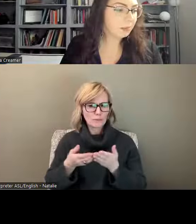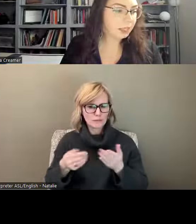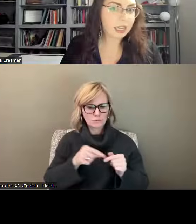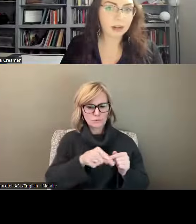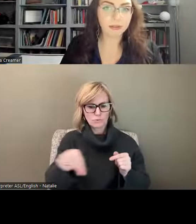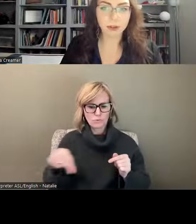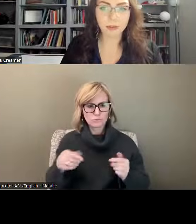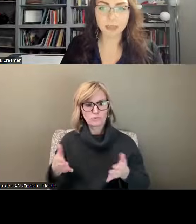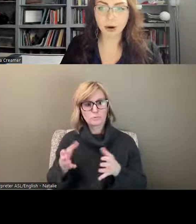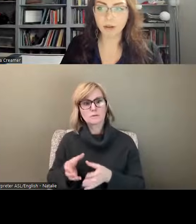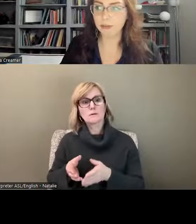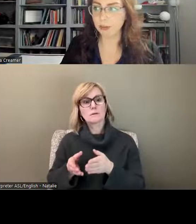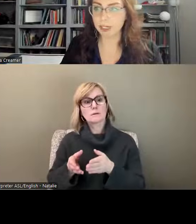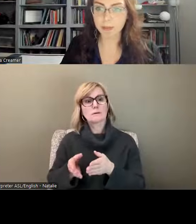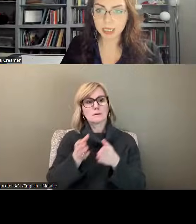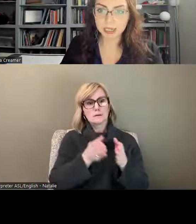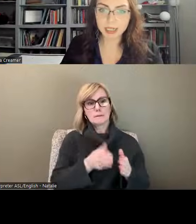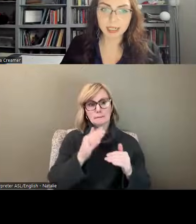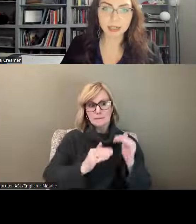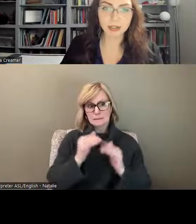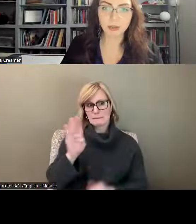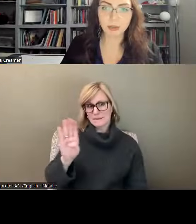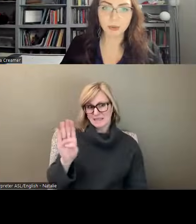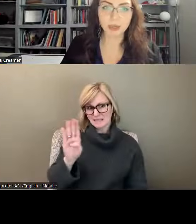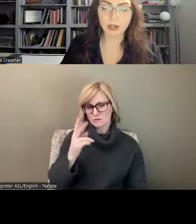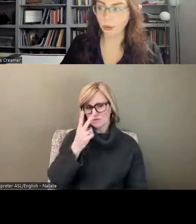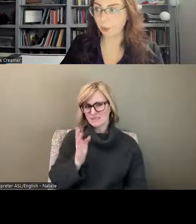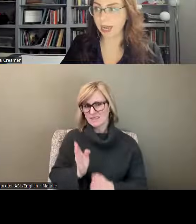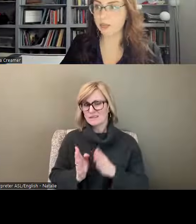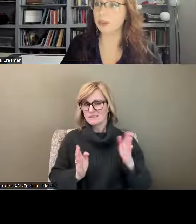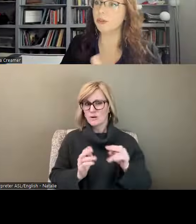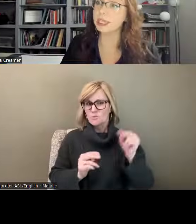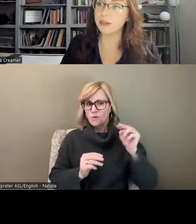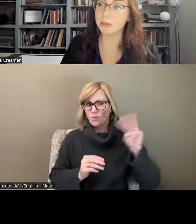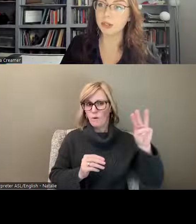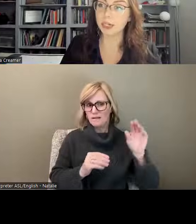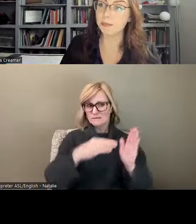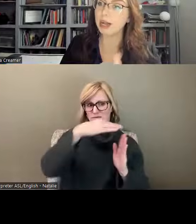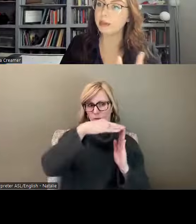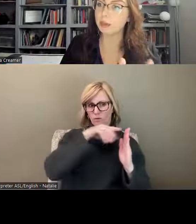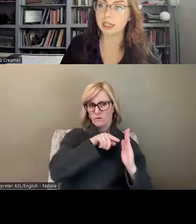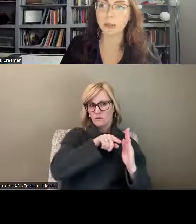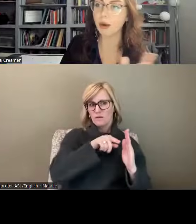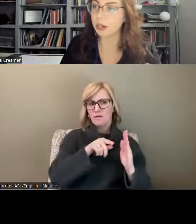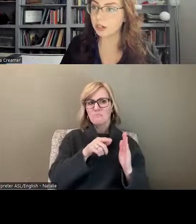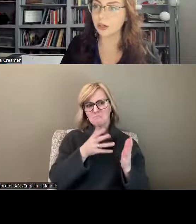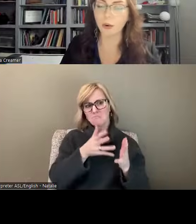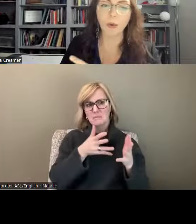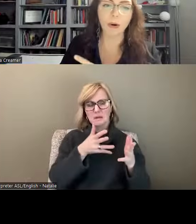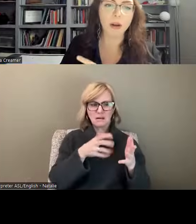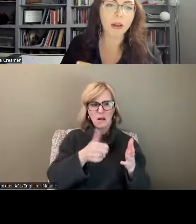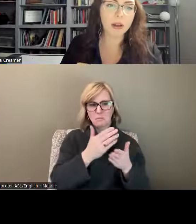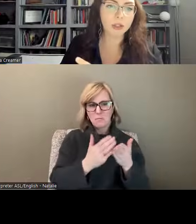see a similar set of rooms as part of building B, seen here to the northwest, with the rest of the building possibly plowed